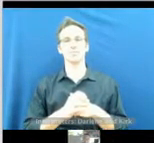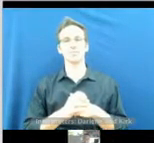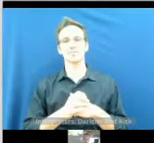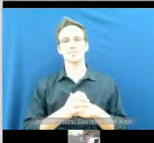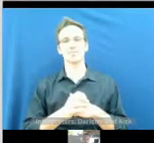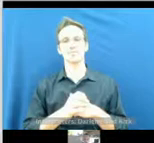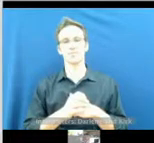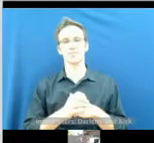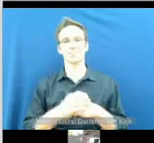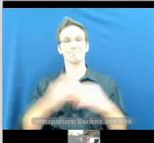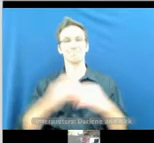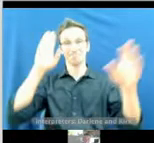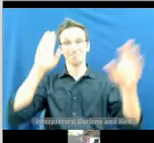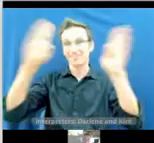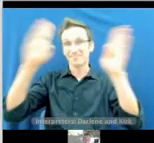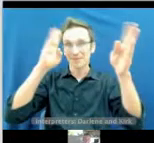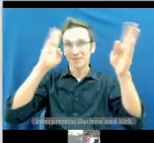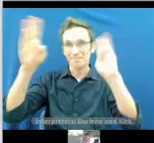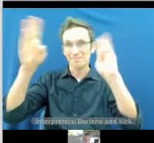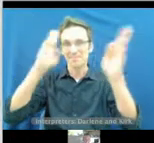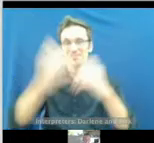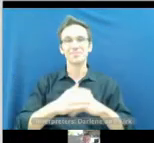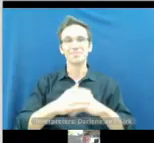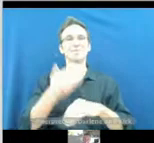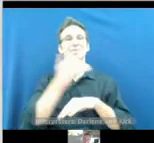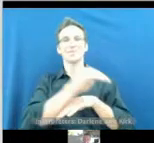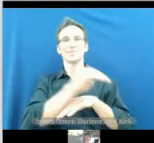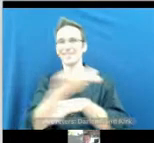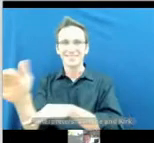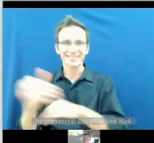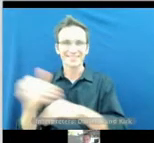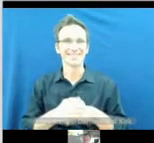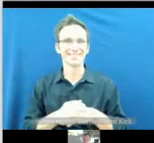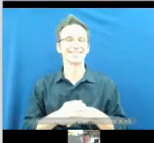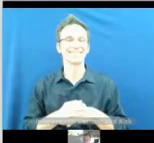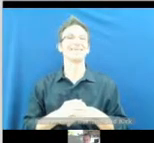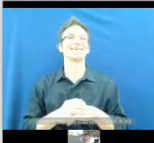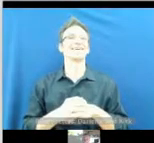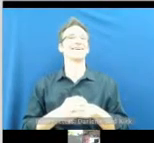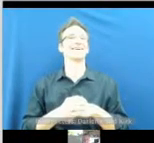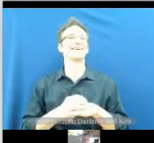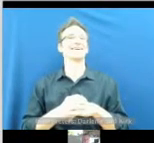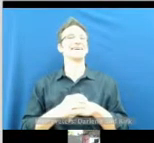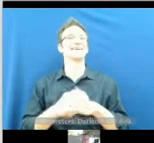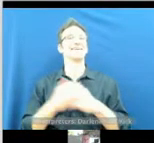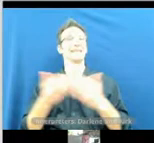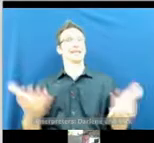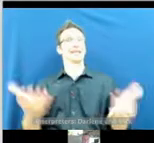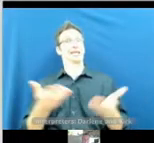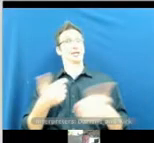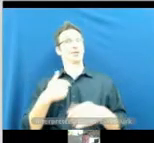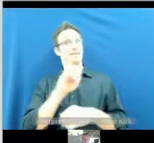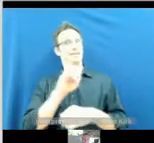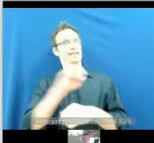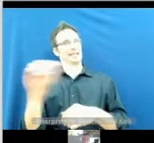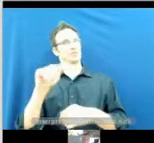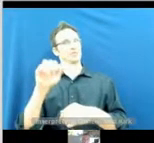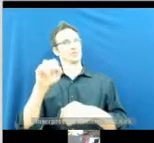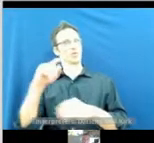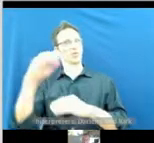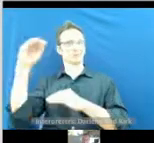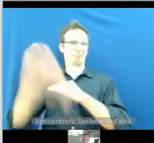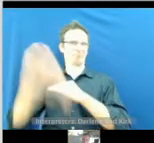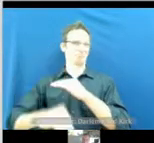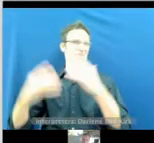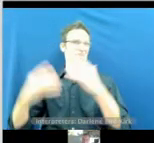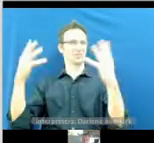Hi, everybody. Good evening. It's definitely evening out here because I'm on the East Coast, so we've got a late start out